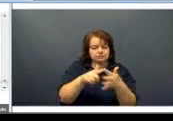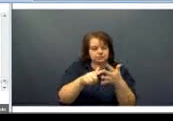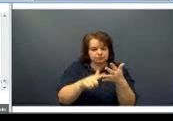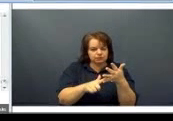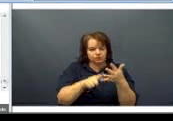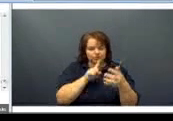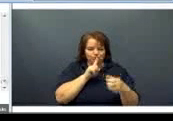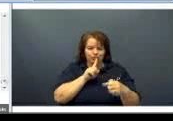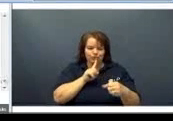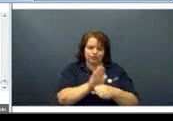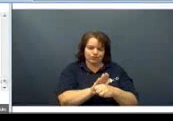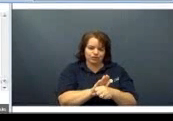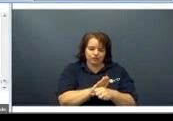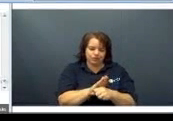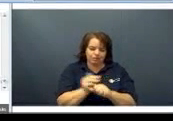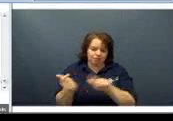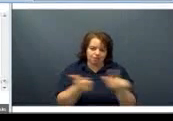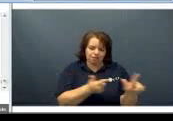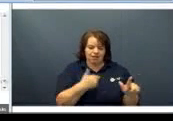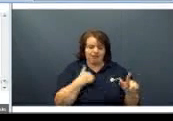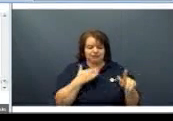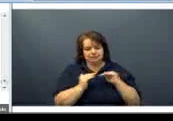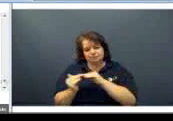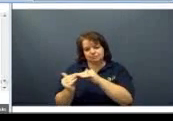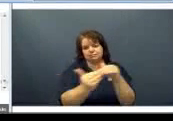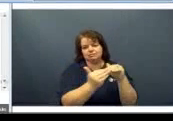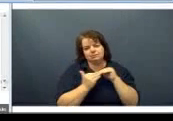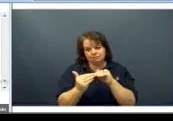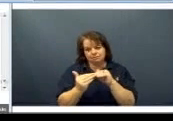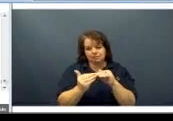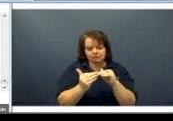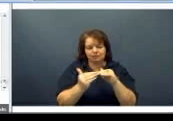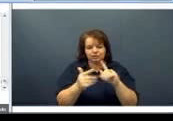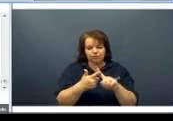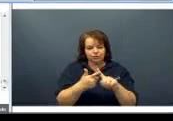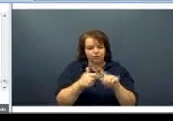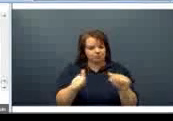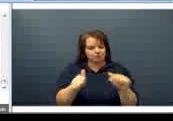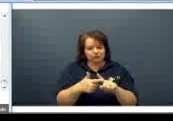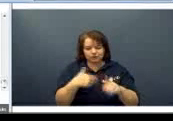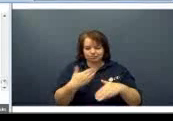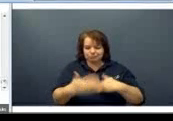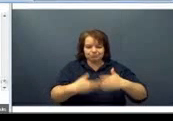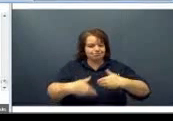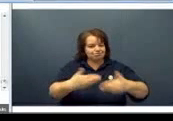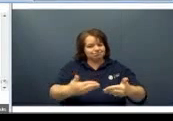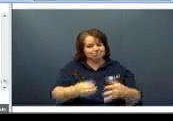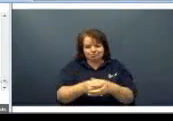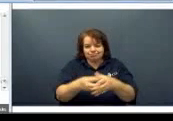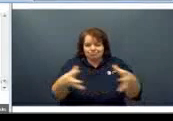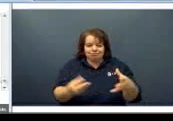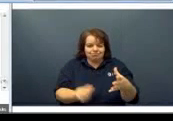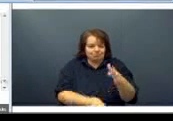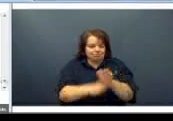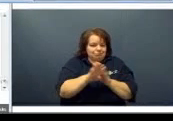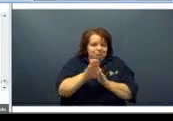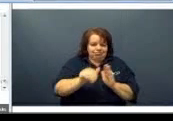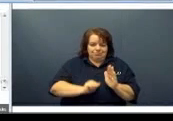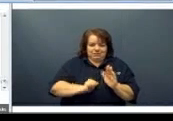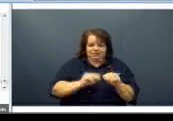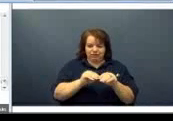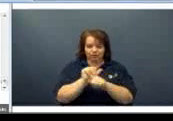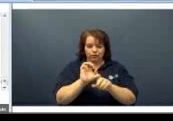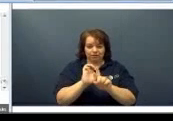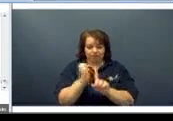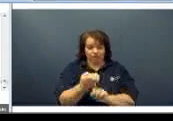things, so that we ensure that everybody has a level playing ground to grow and thrive in their